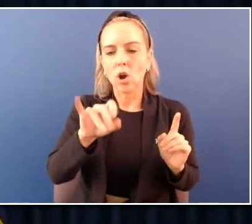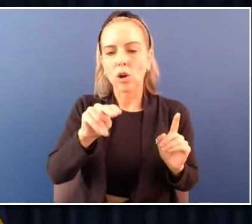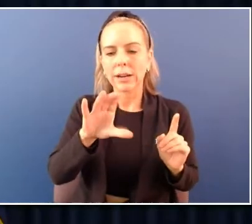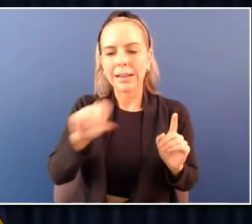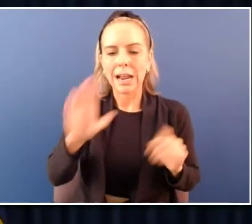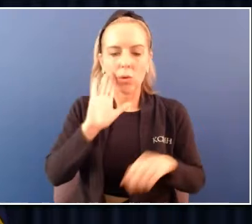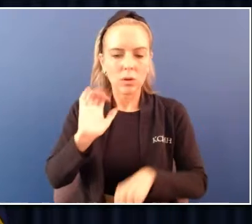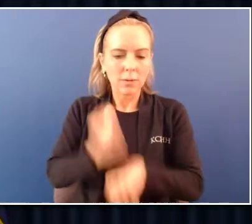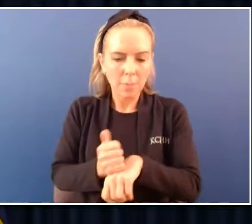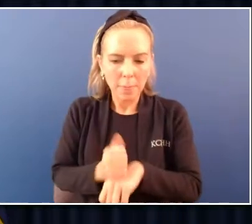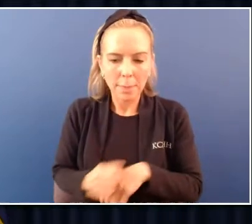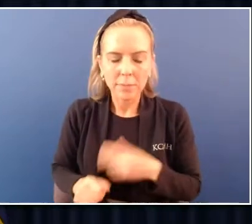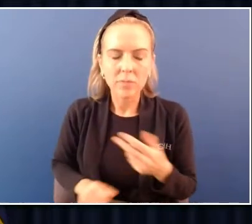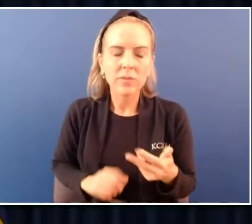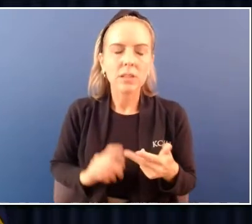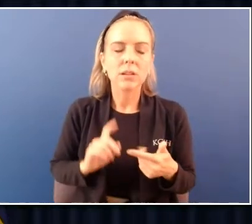So